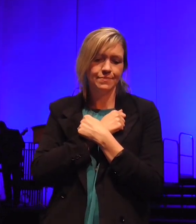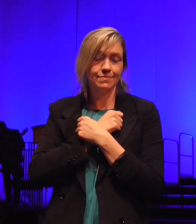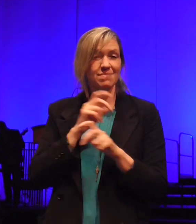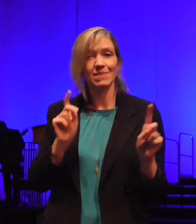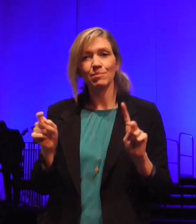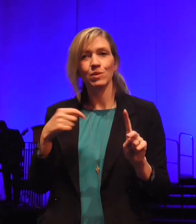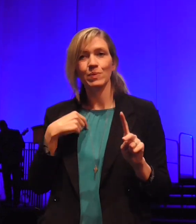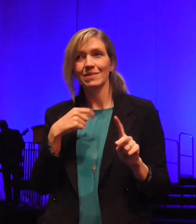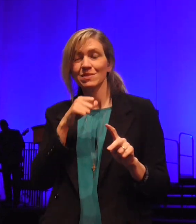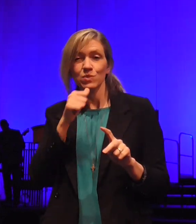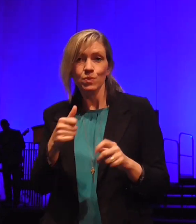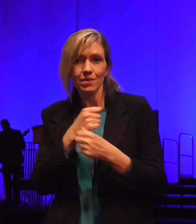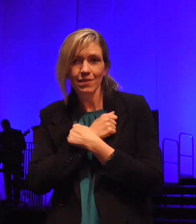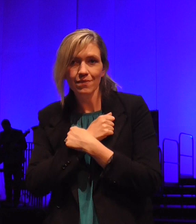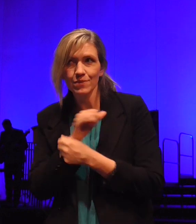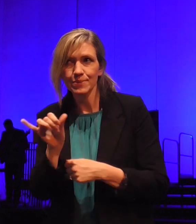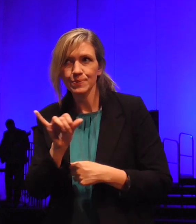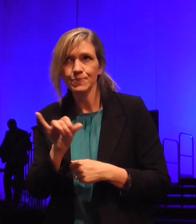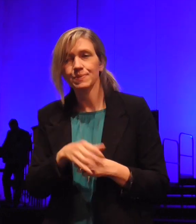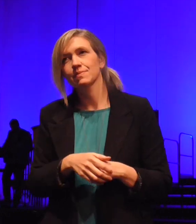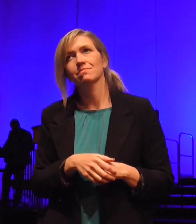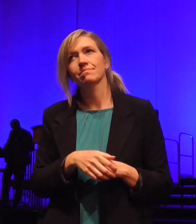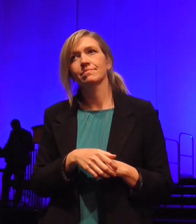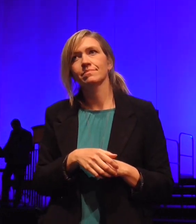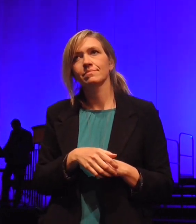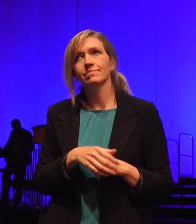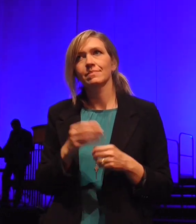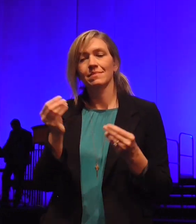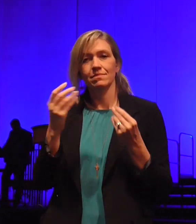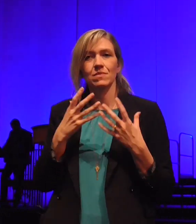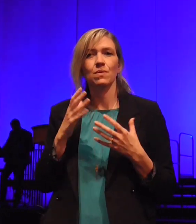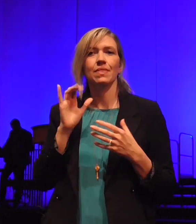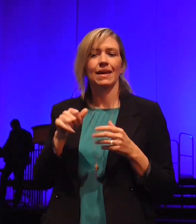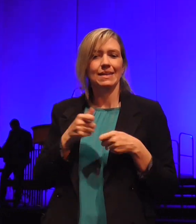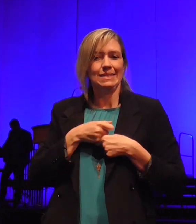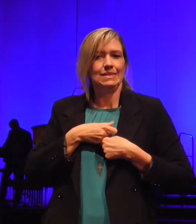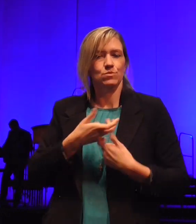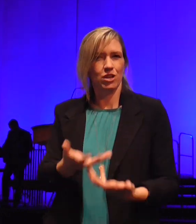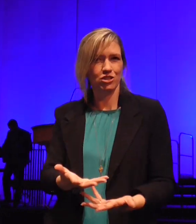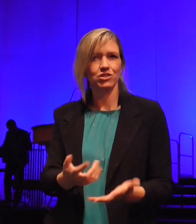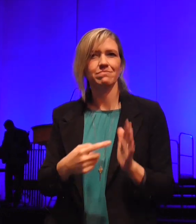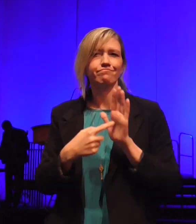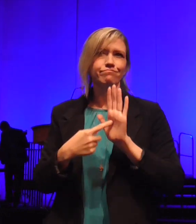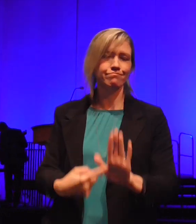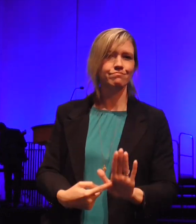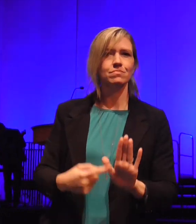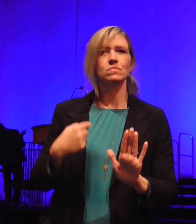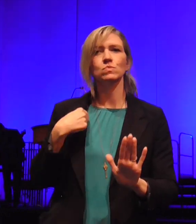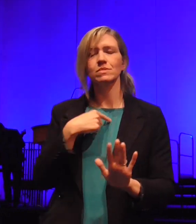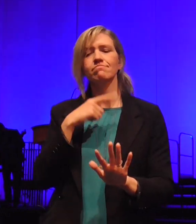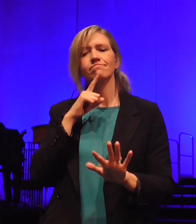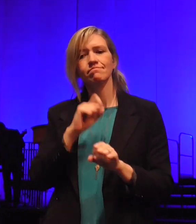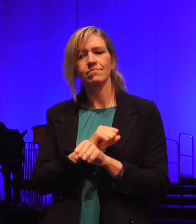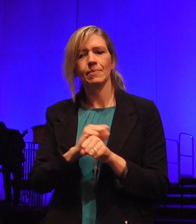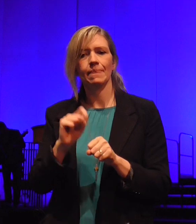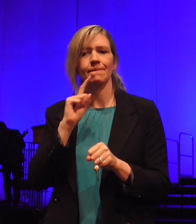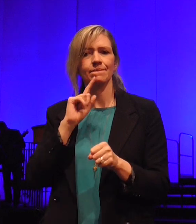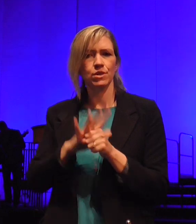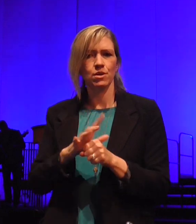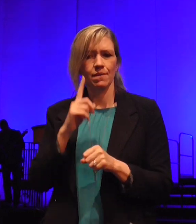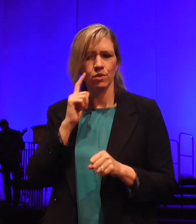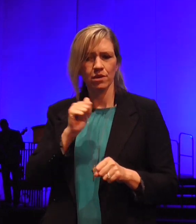all those whom we don't love. Let us know its expression, that as we truly affirm